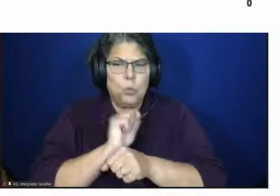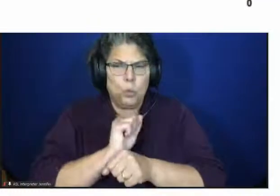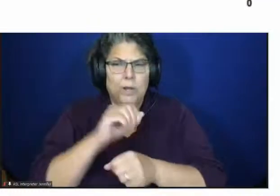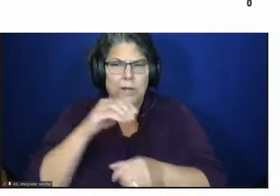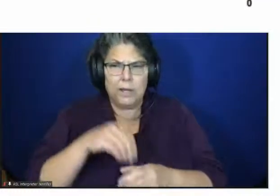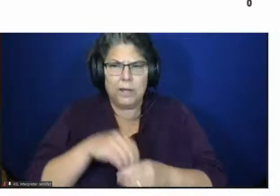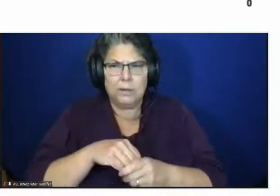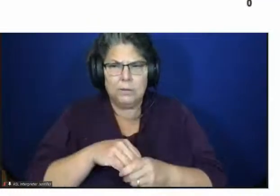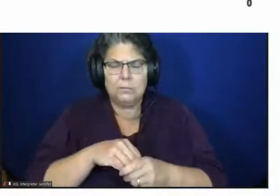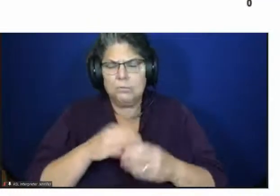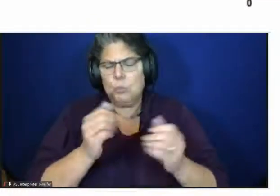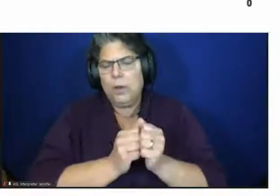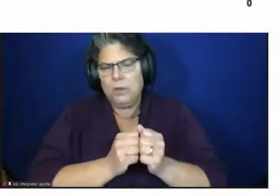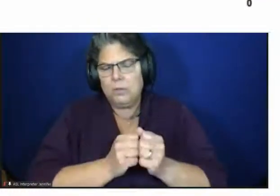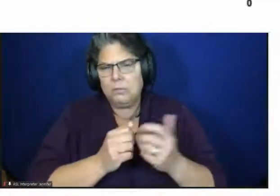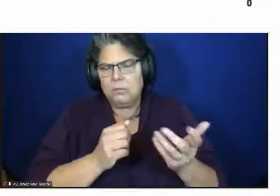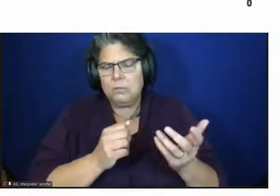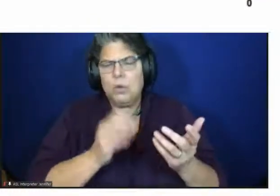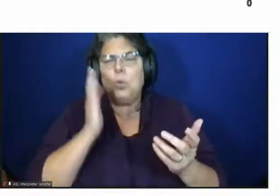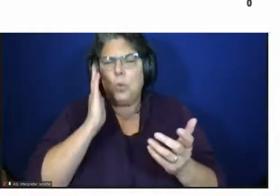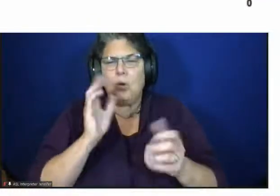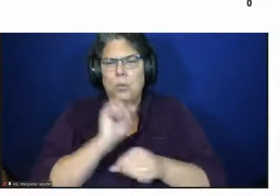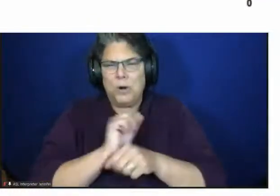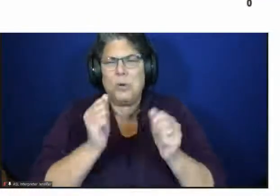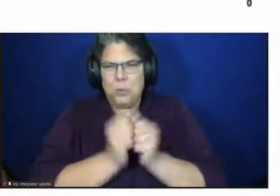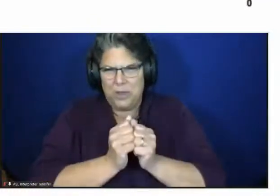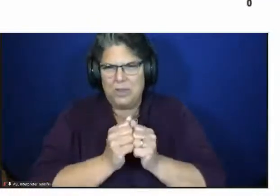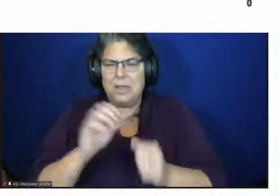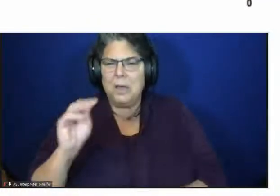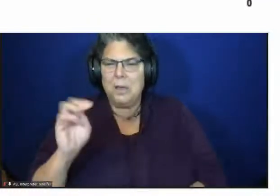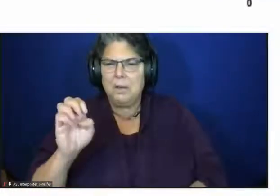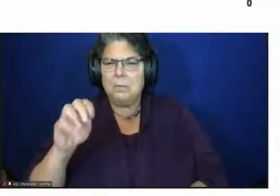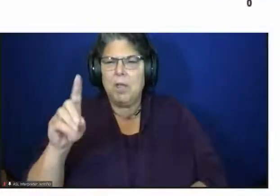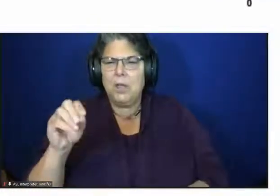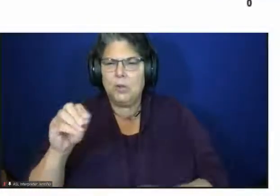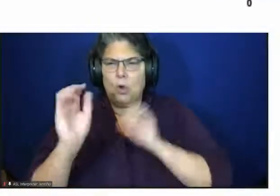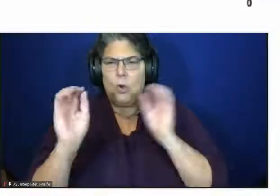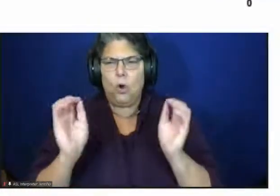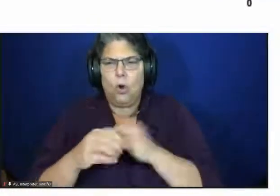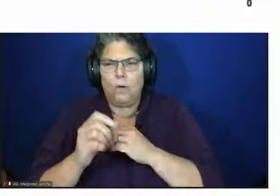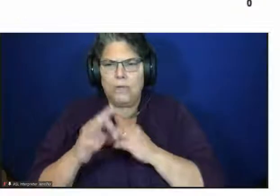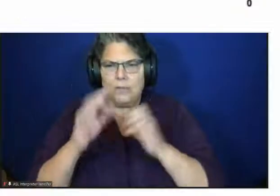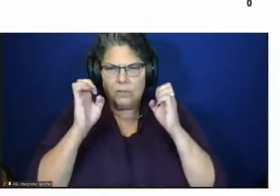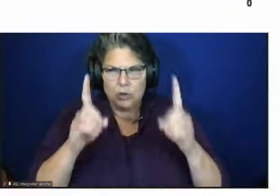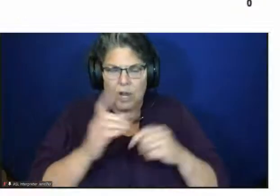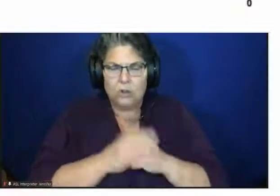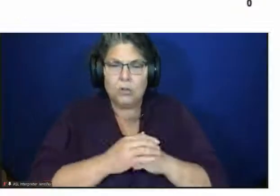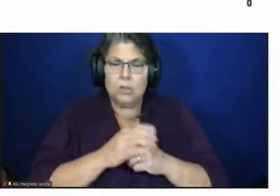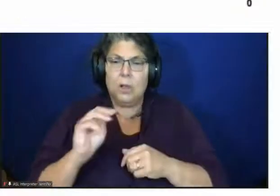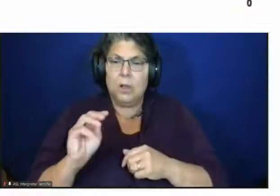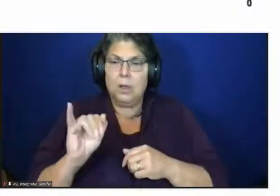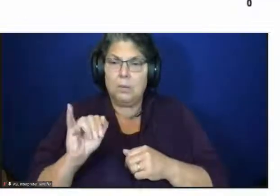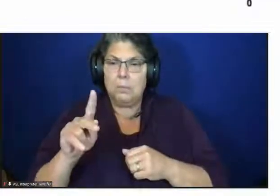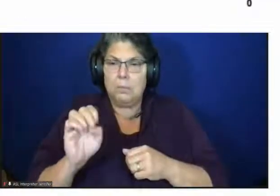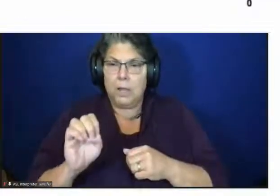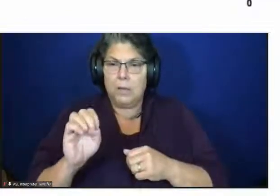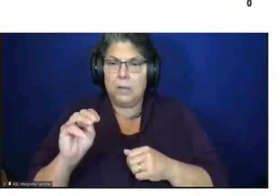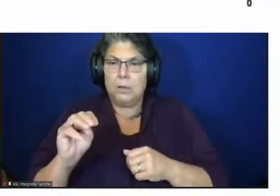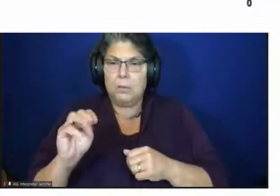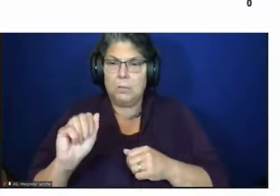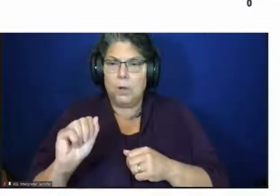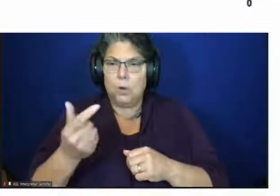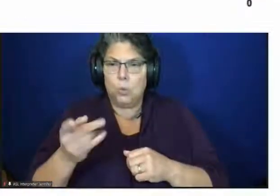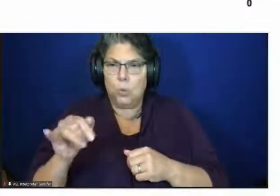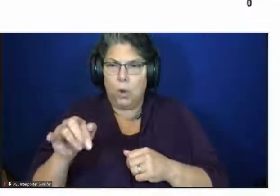Mendocino, and we will be working with Mendocino Office of Education, Mike McGuire's office, and